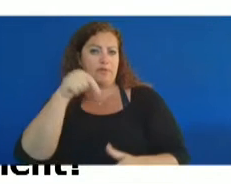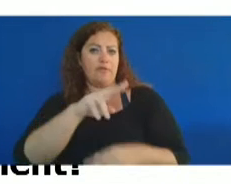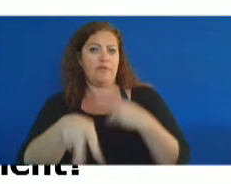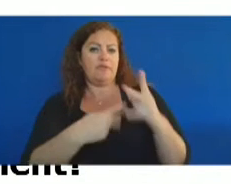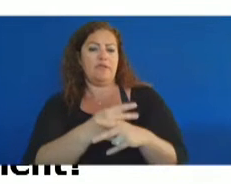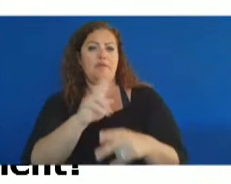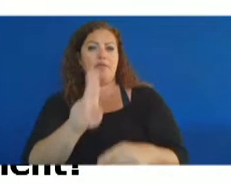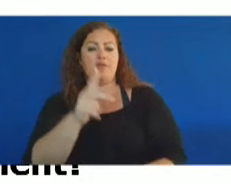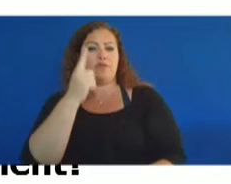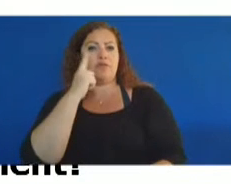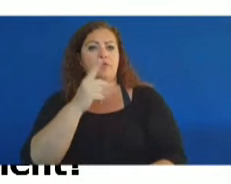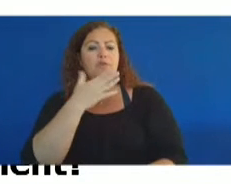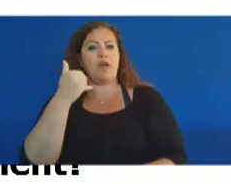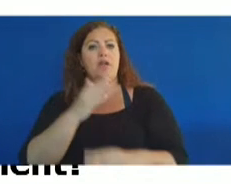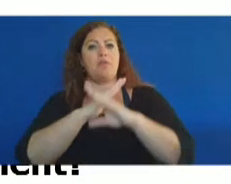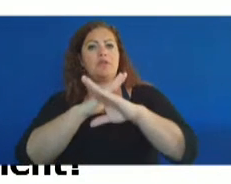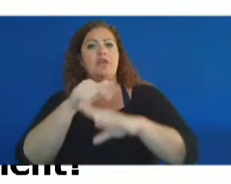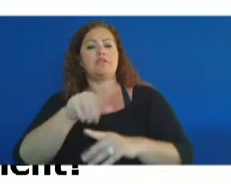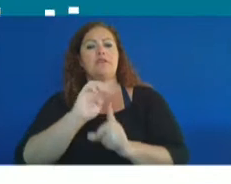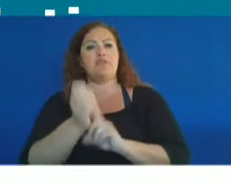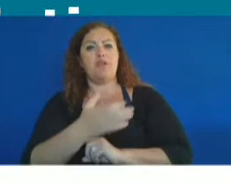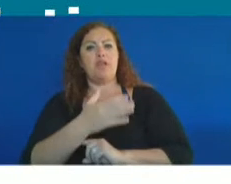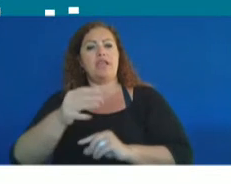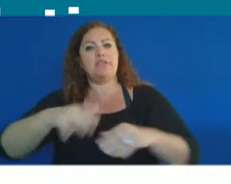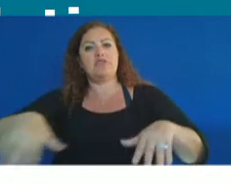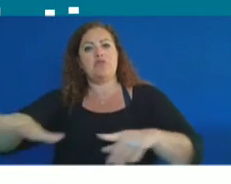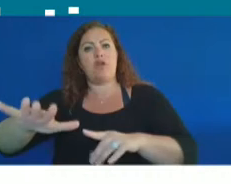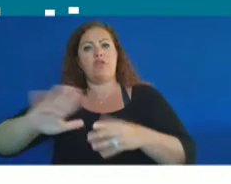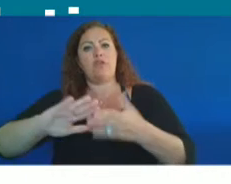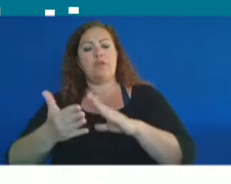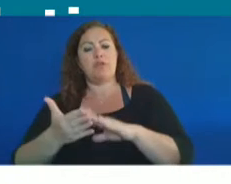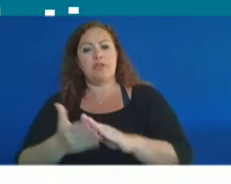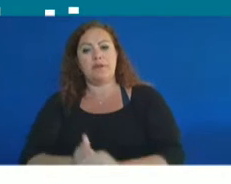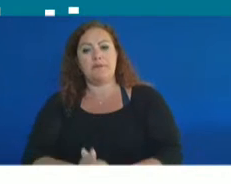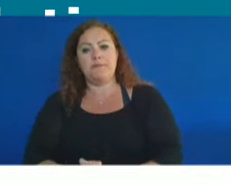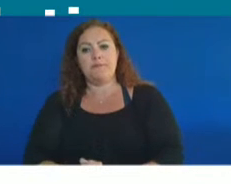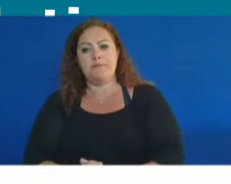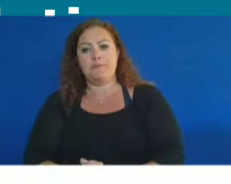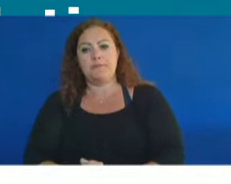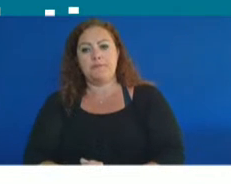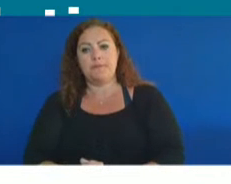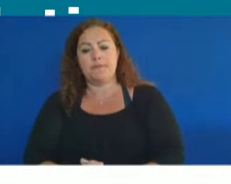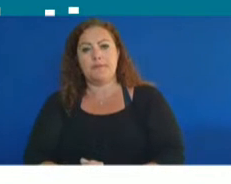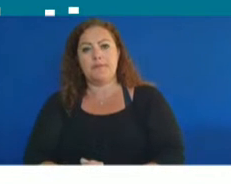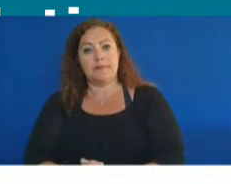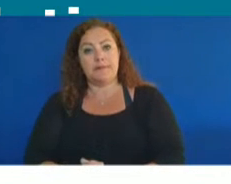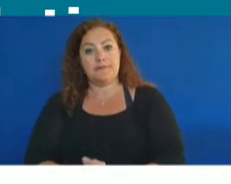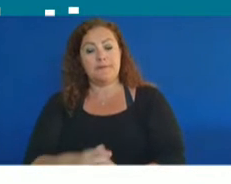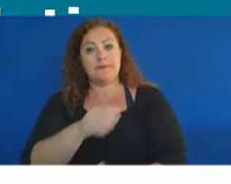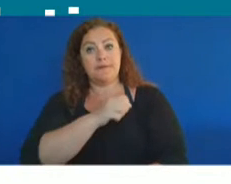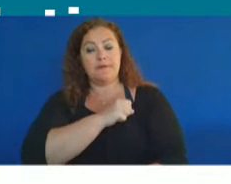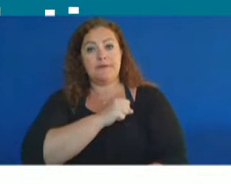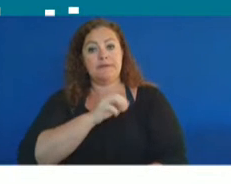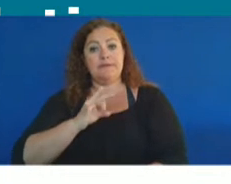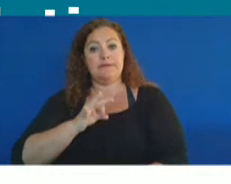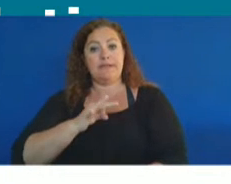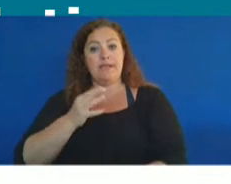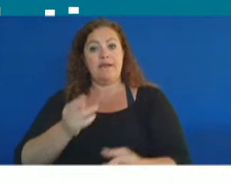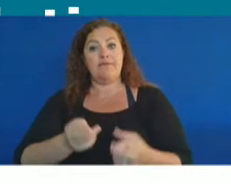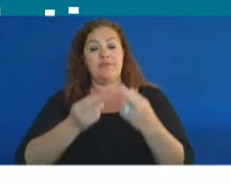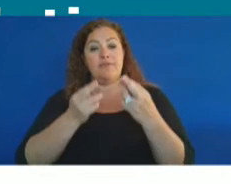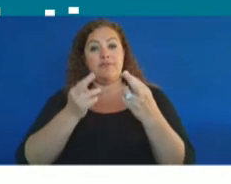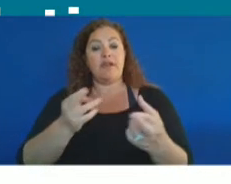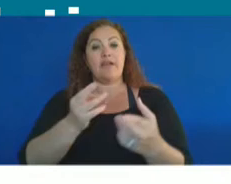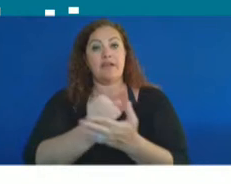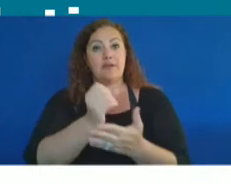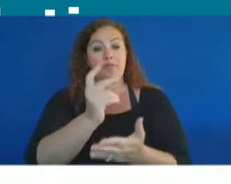for better protection of the environment and the surrounding community so staff is recommending approval uh of this text